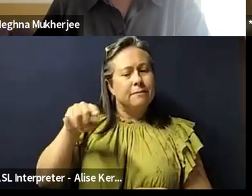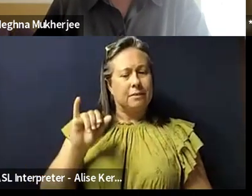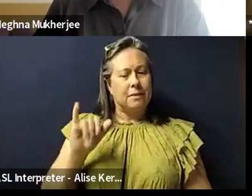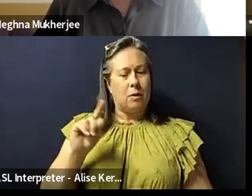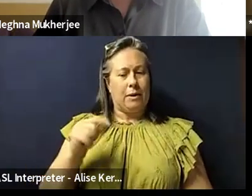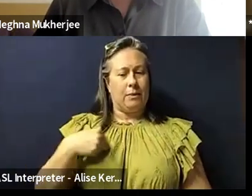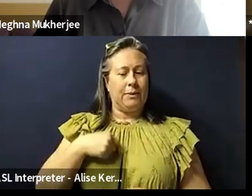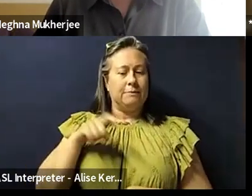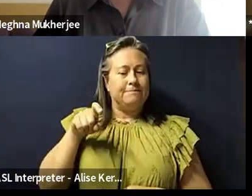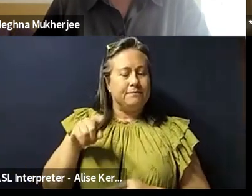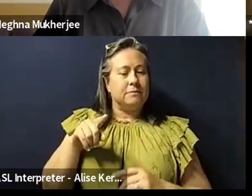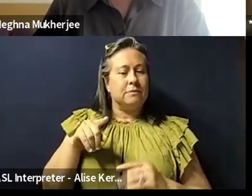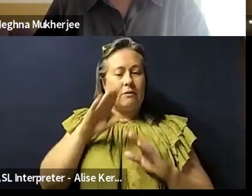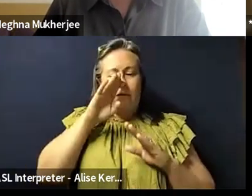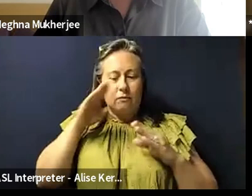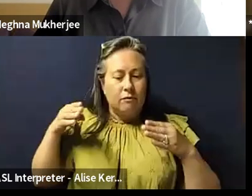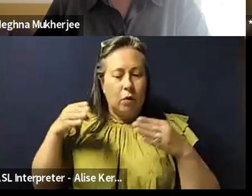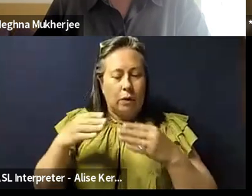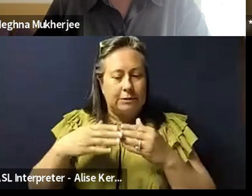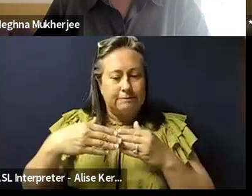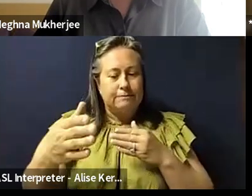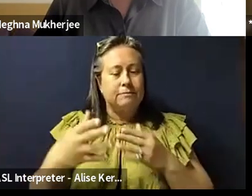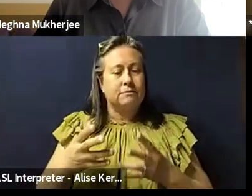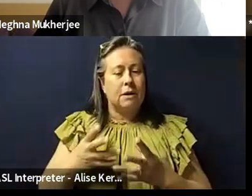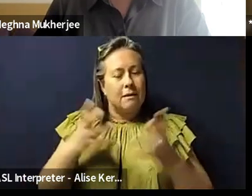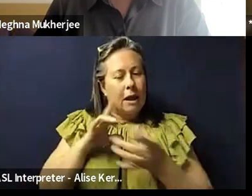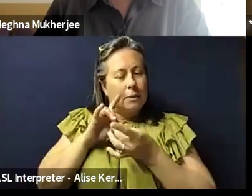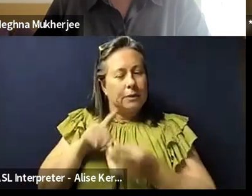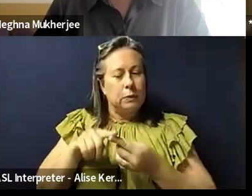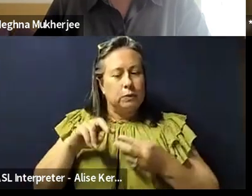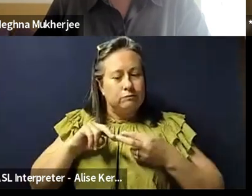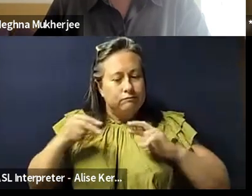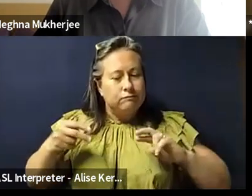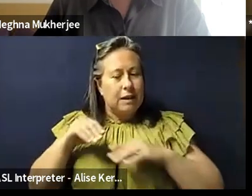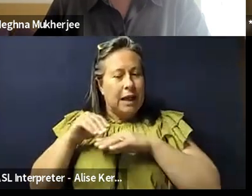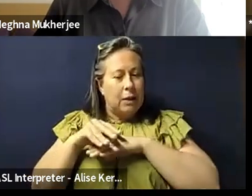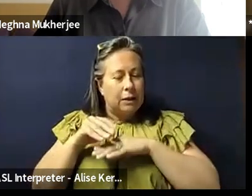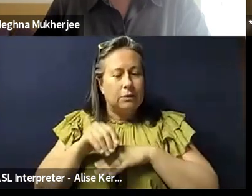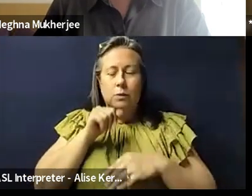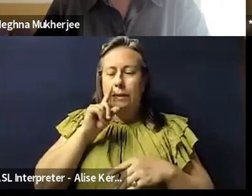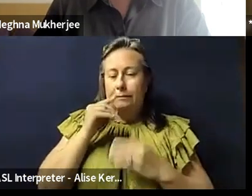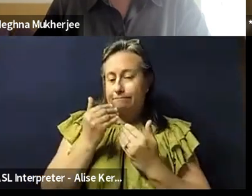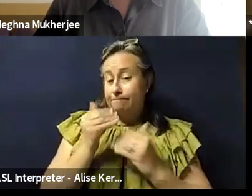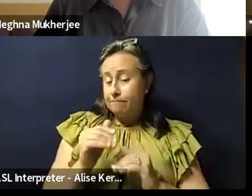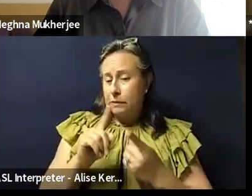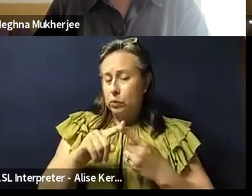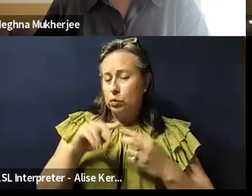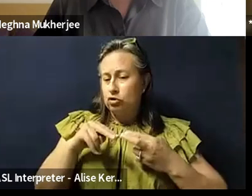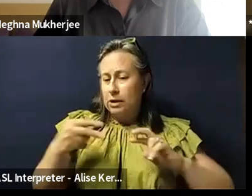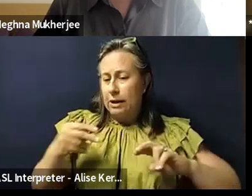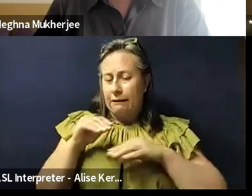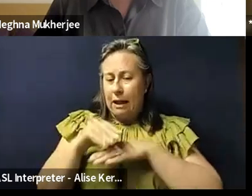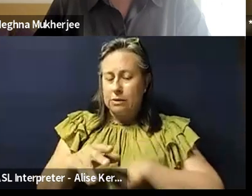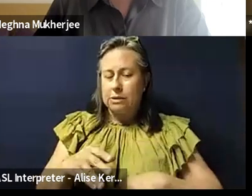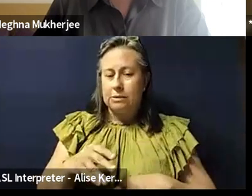we ought to be putting the focus. A lot of that has to do with genetic counseling. I don't think it's limited to genetic counseling, especially because